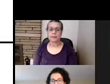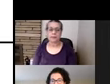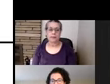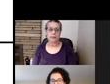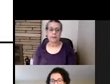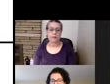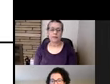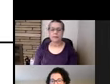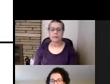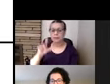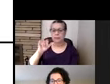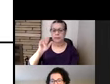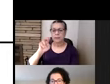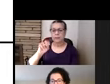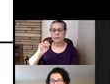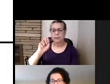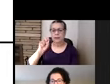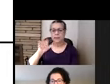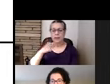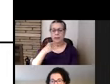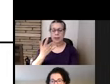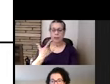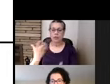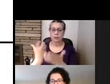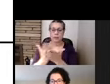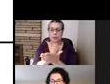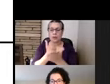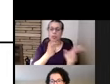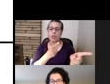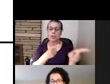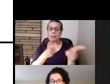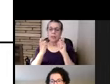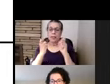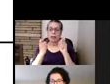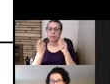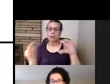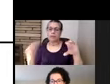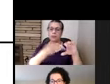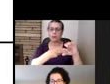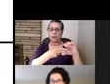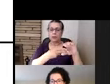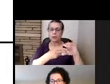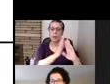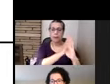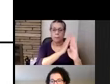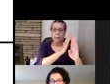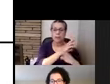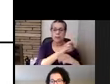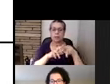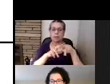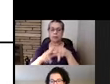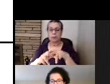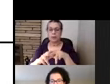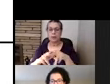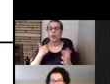As Lindsay said, in order to fully achieve the benefits of speeding up our buses and light rail, we will be removing the ability for riders to pay